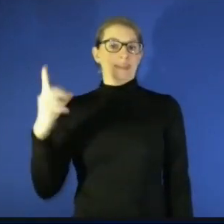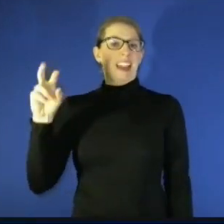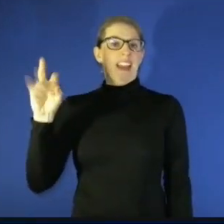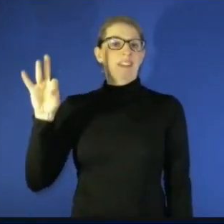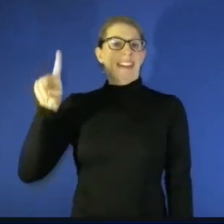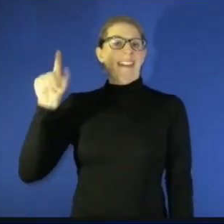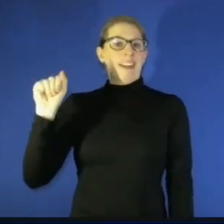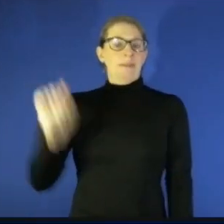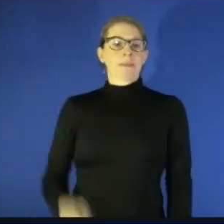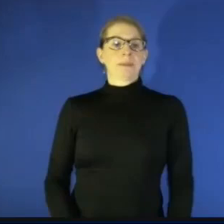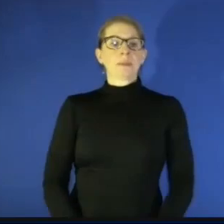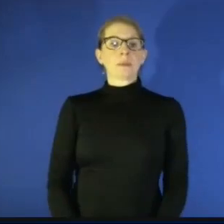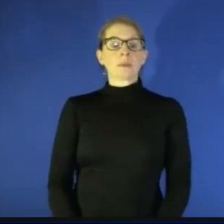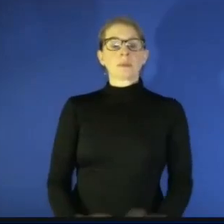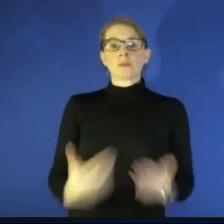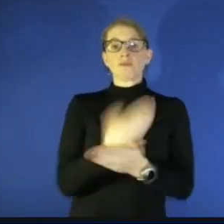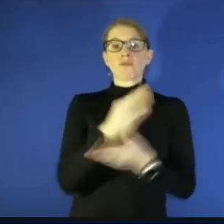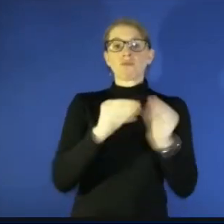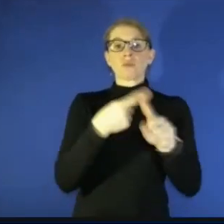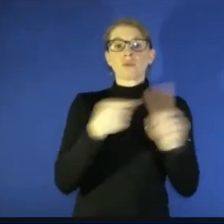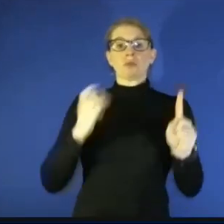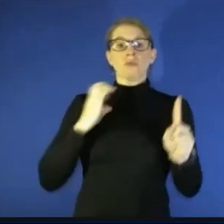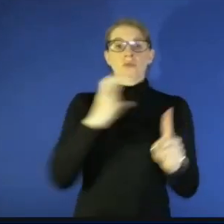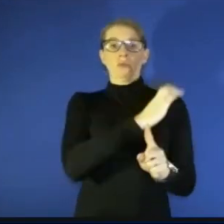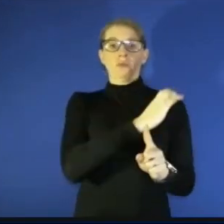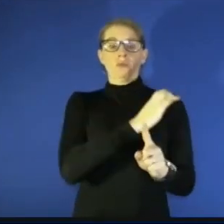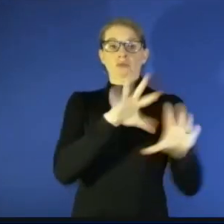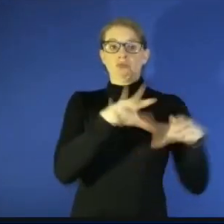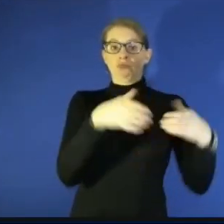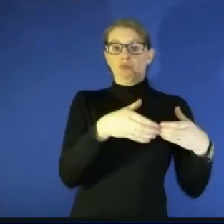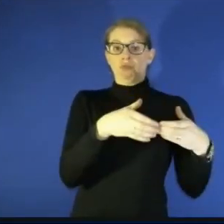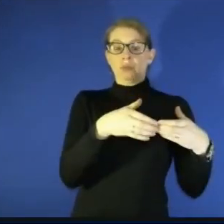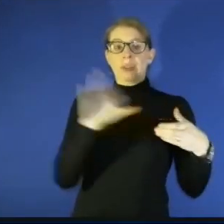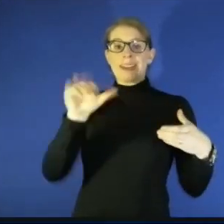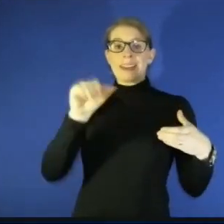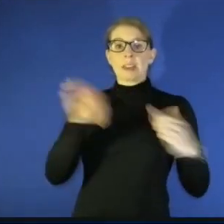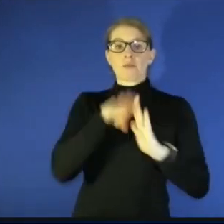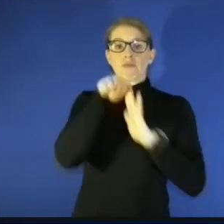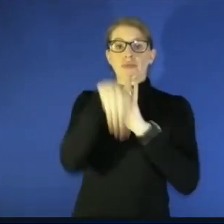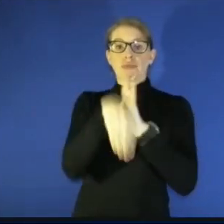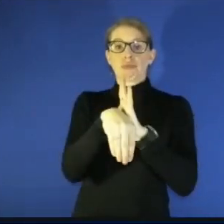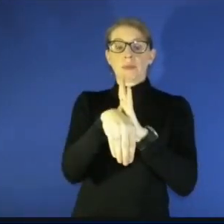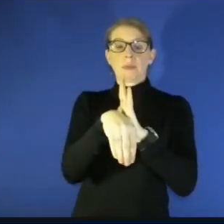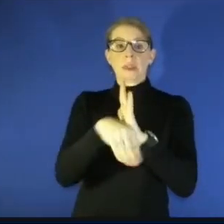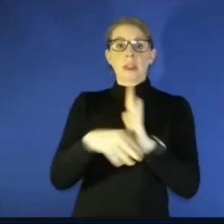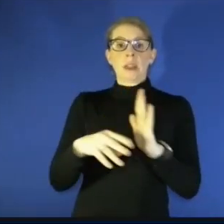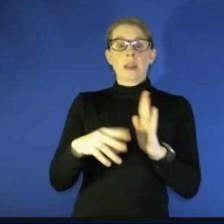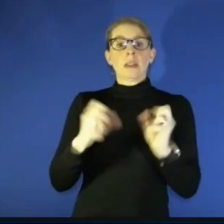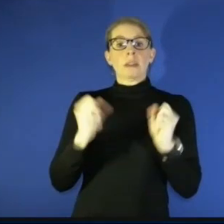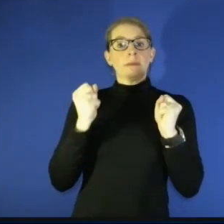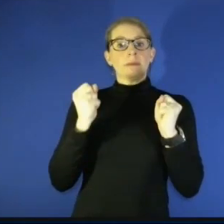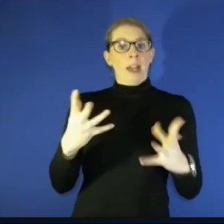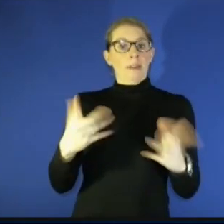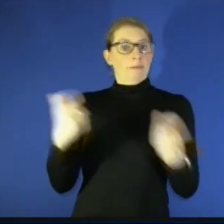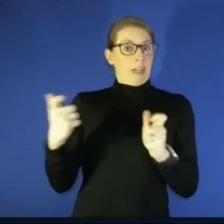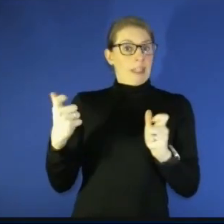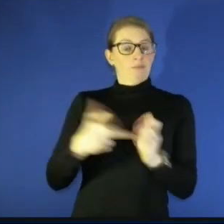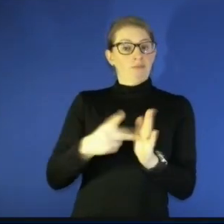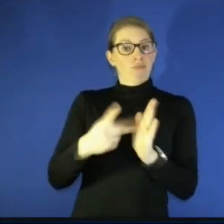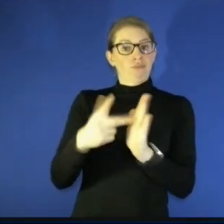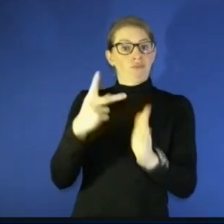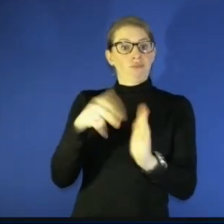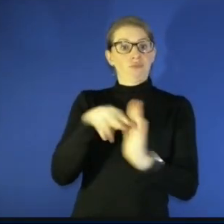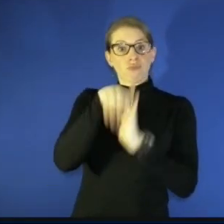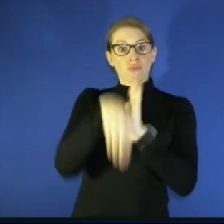Mid-America Regional Council show COVID cases in the metro are falling by double digits. The latest data shows